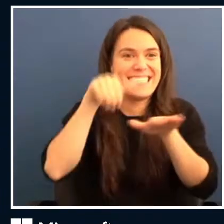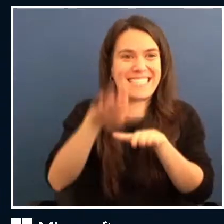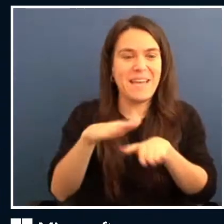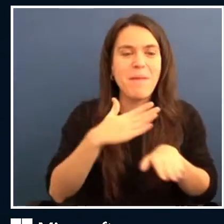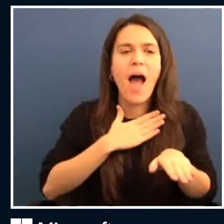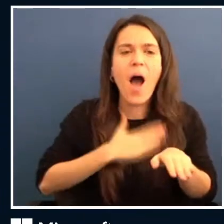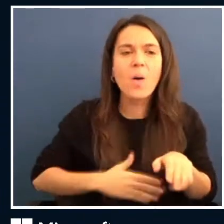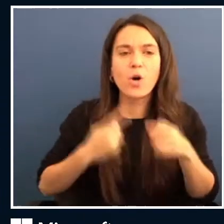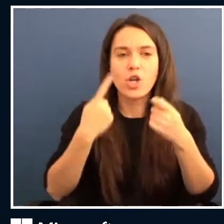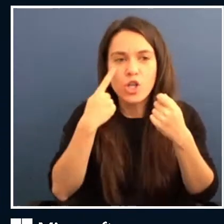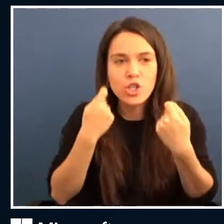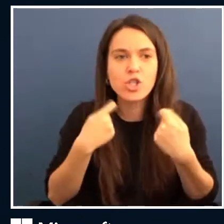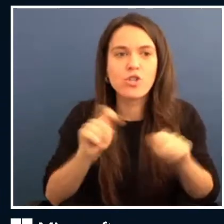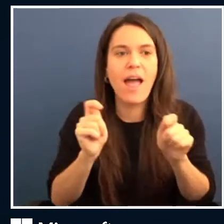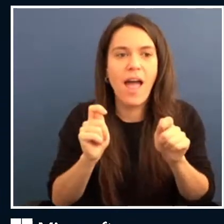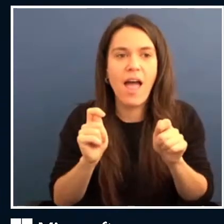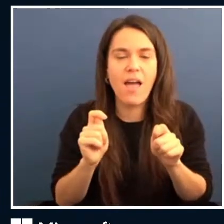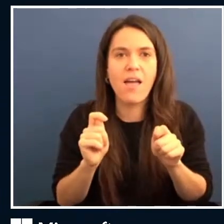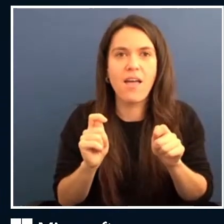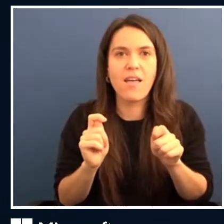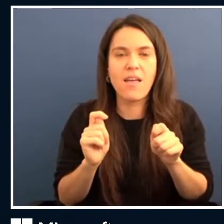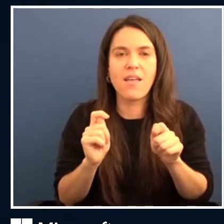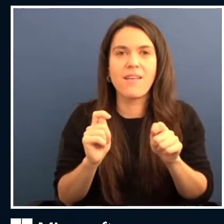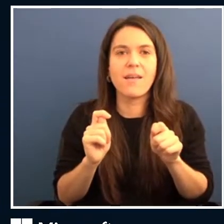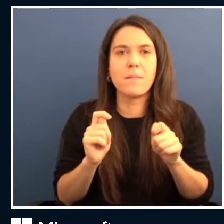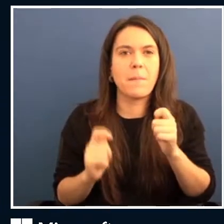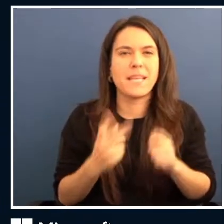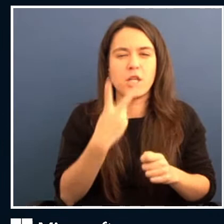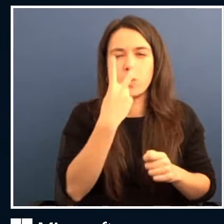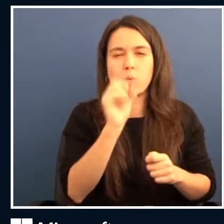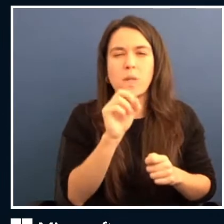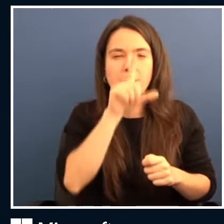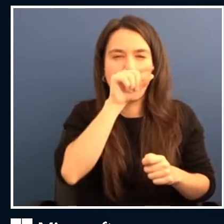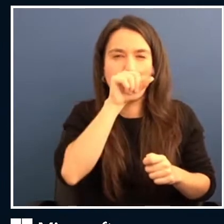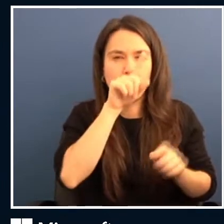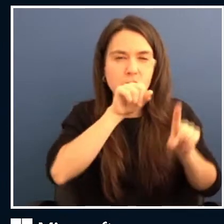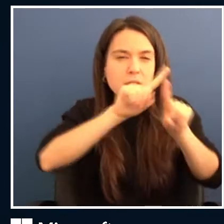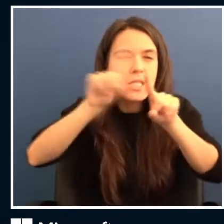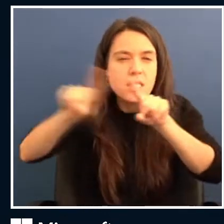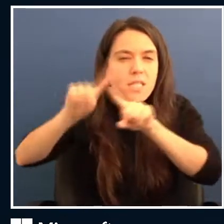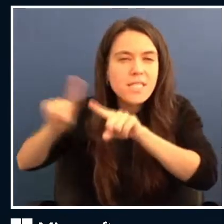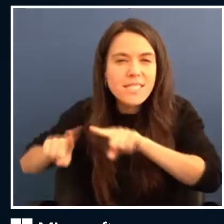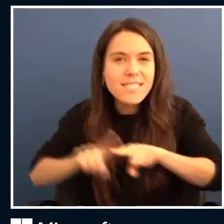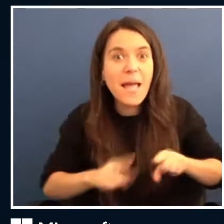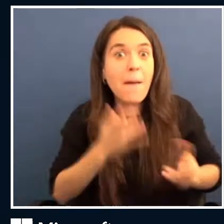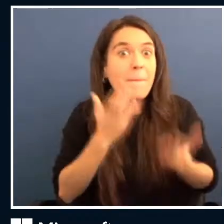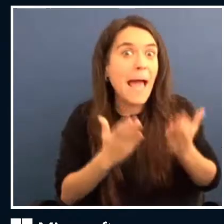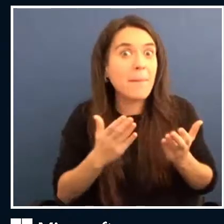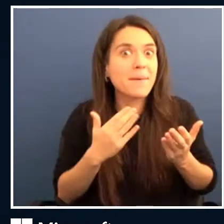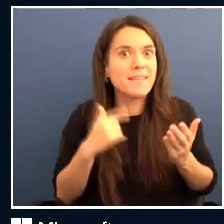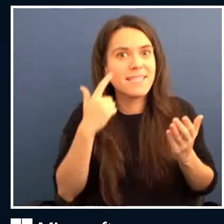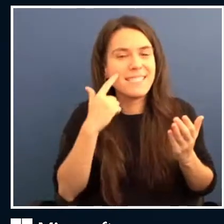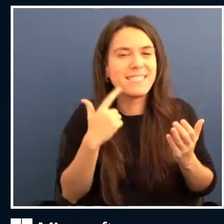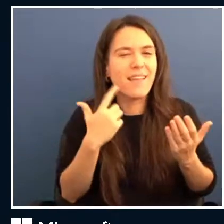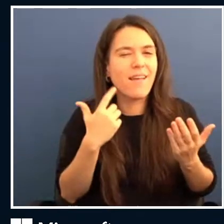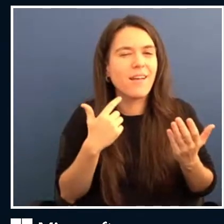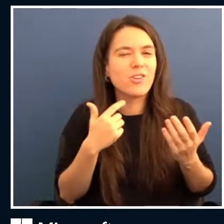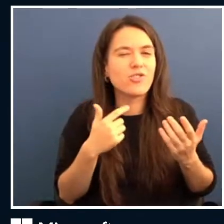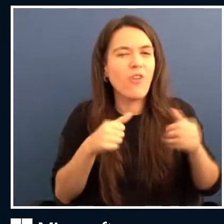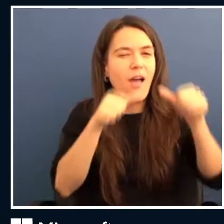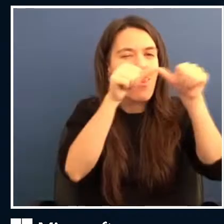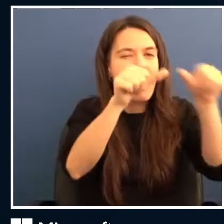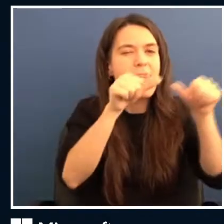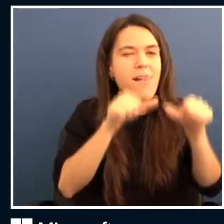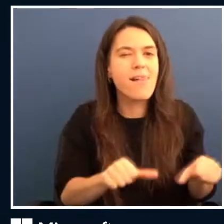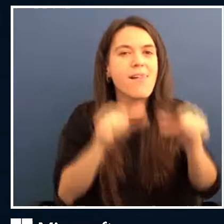get an image of maybe like 20 hummingbirds at a bird feeder of different species, and then specifically tagging each image with the type